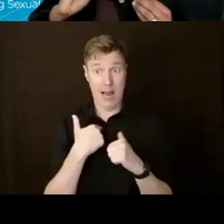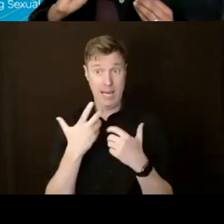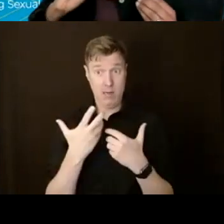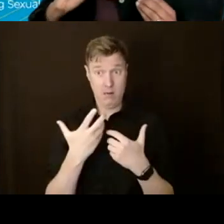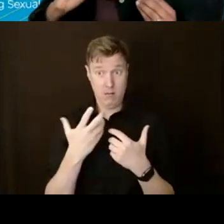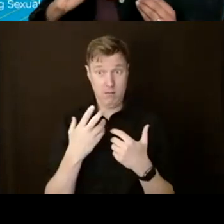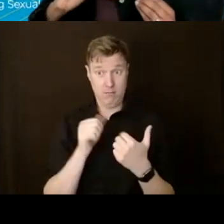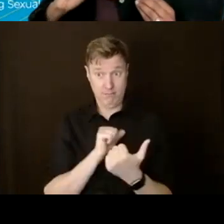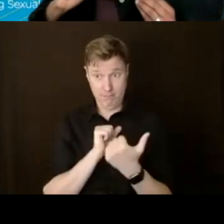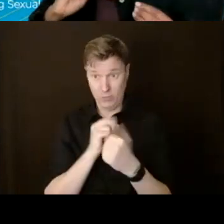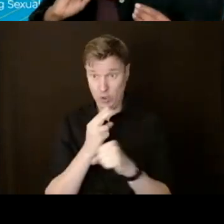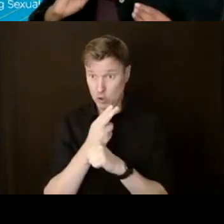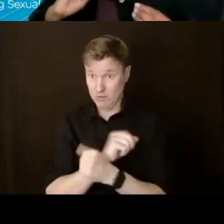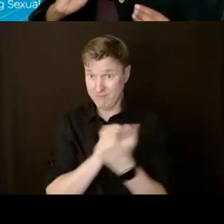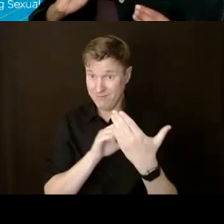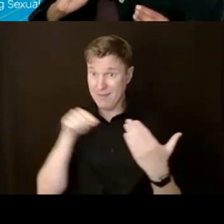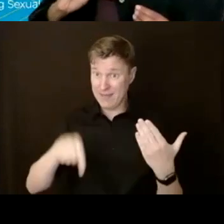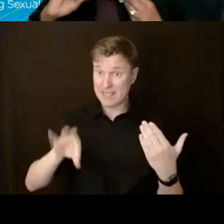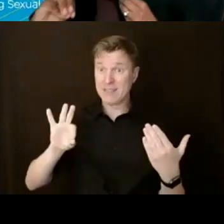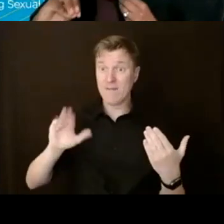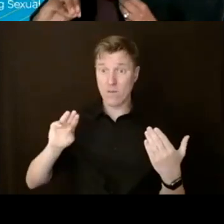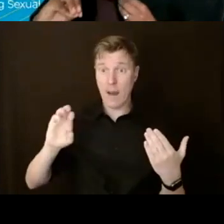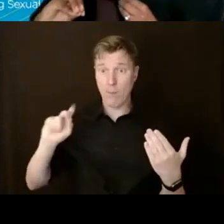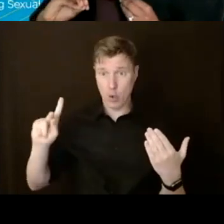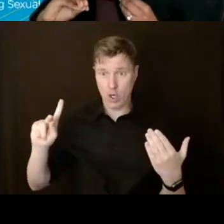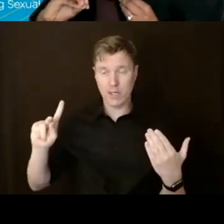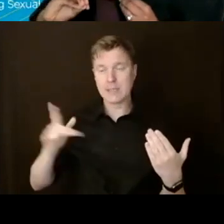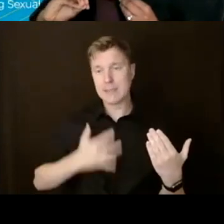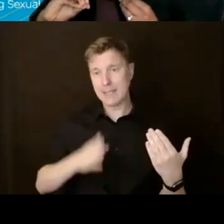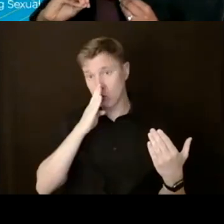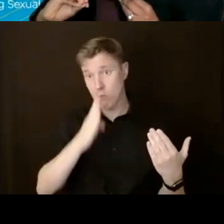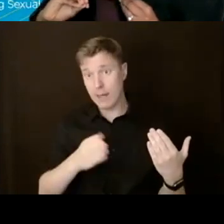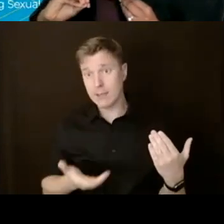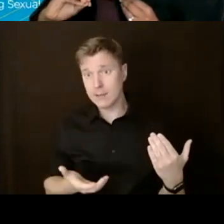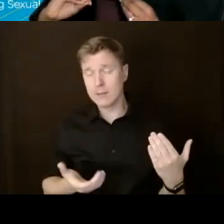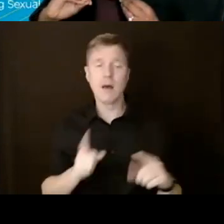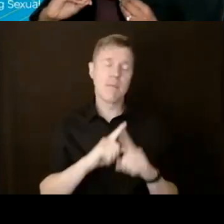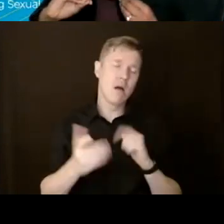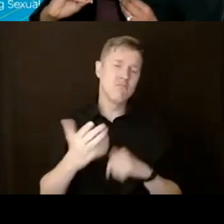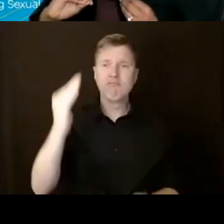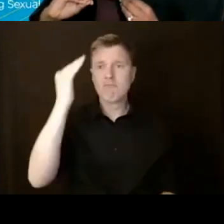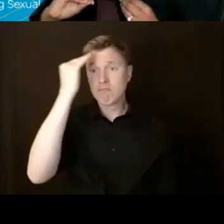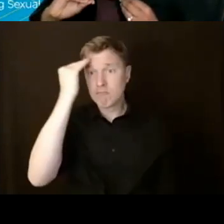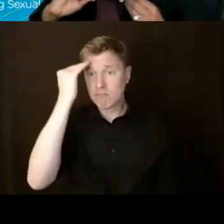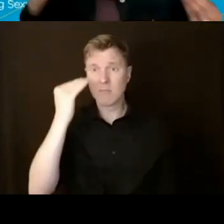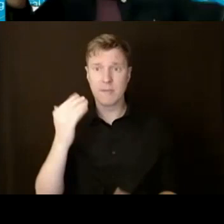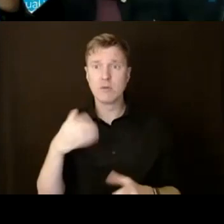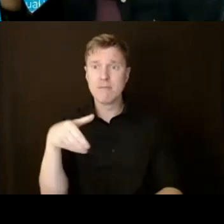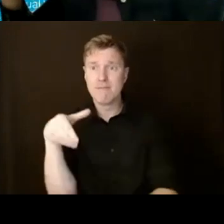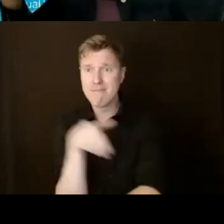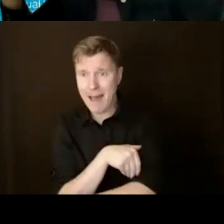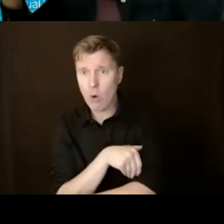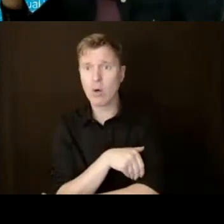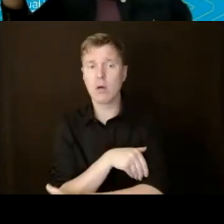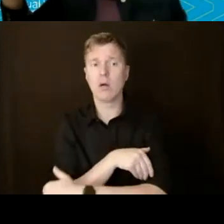frameworks and teaching others is very direct, but I know that there's power in doing that in a more